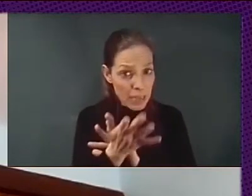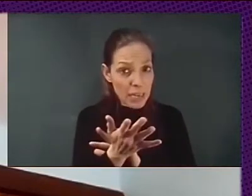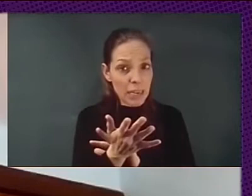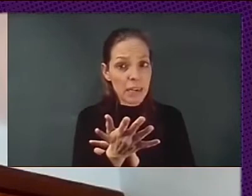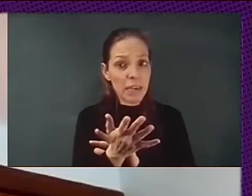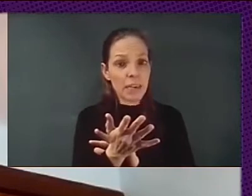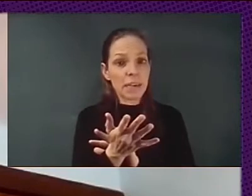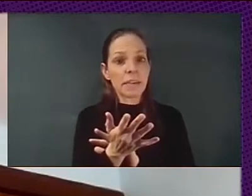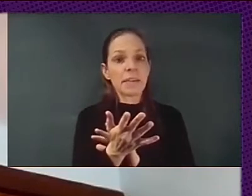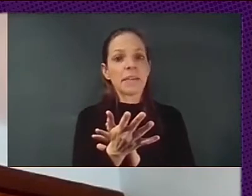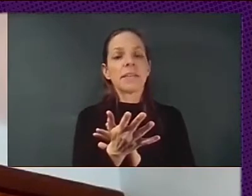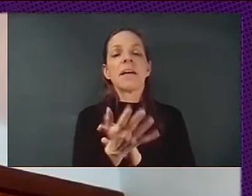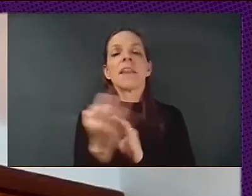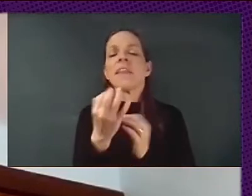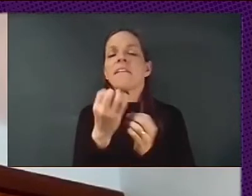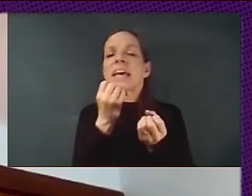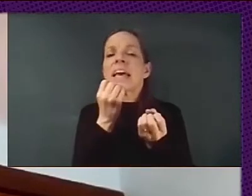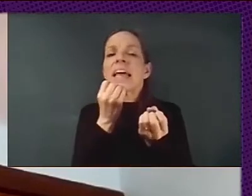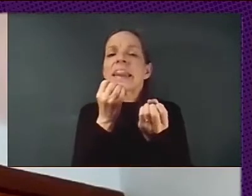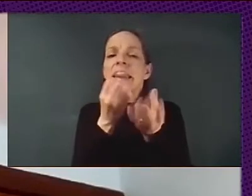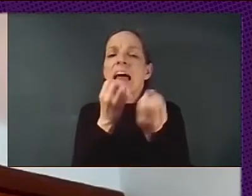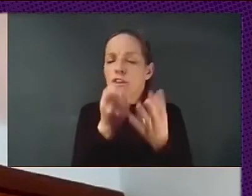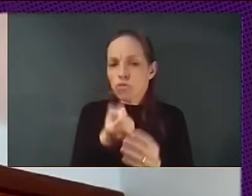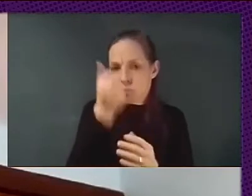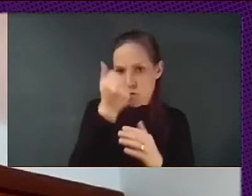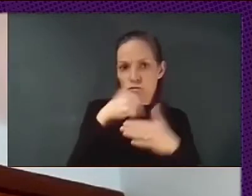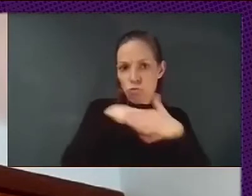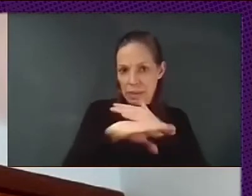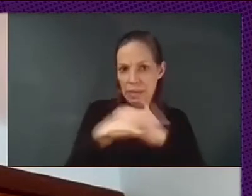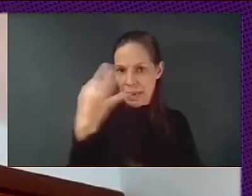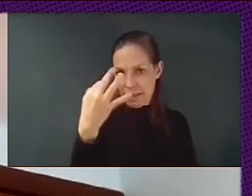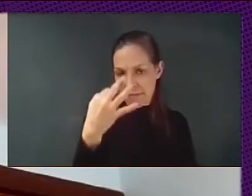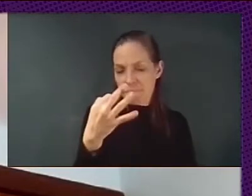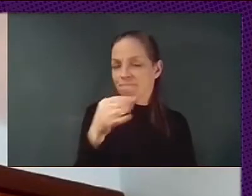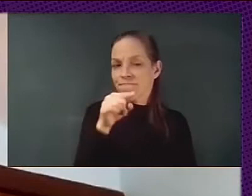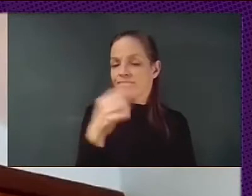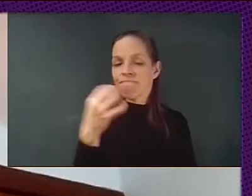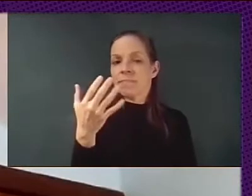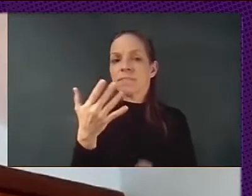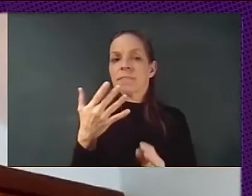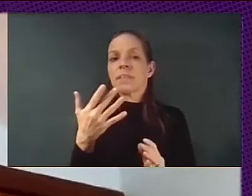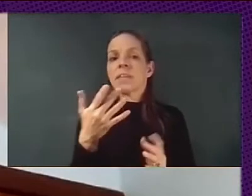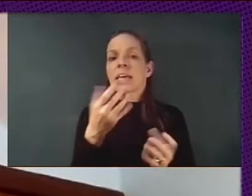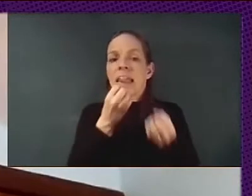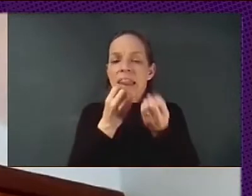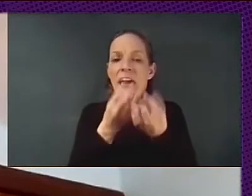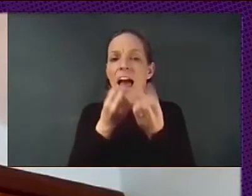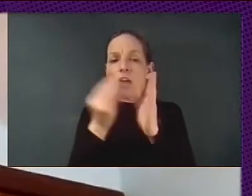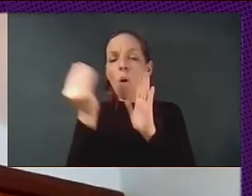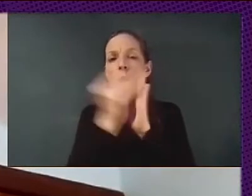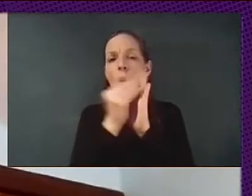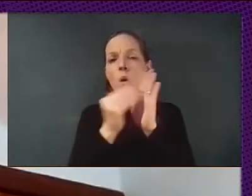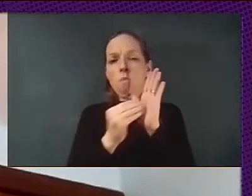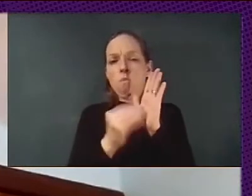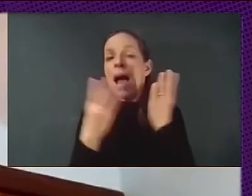know, if we're looking at... We need to disaggregate out and really detail out the difference between different systems, because